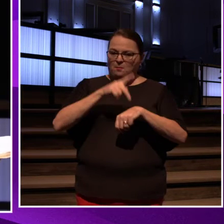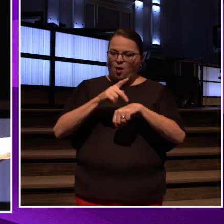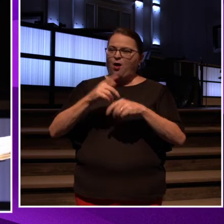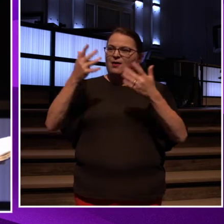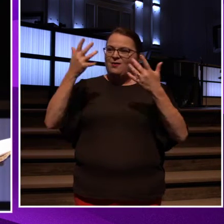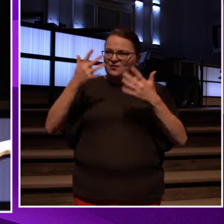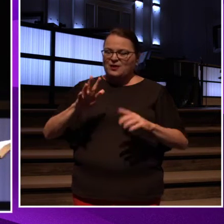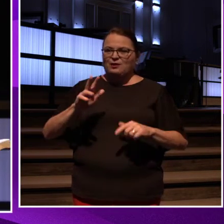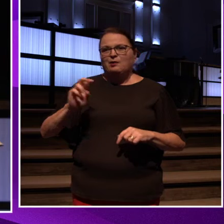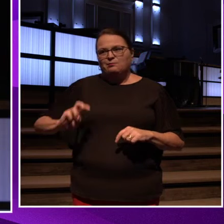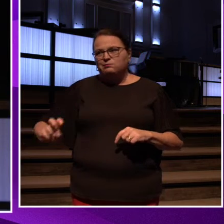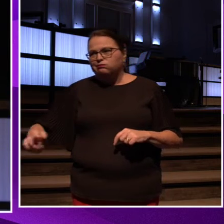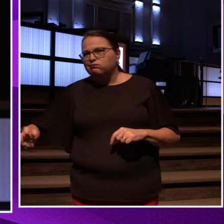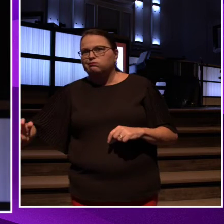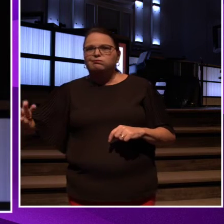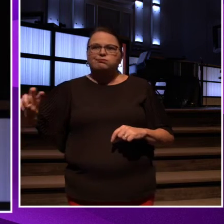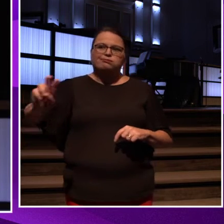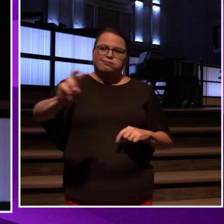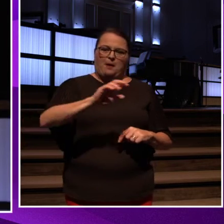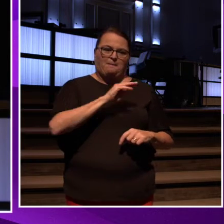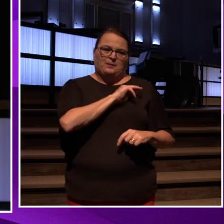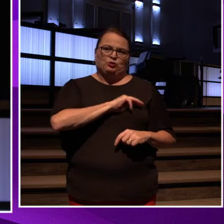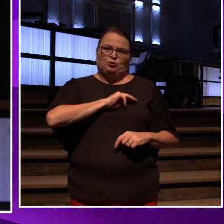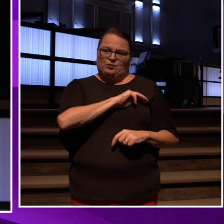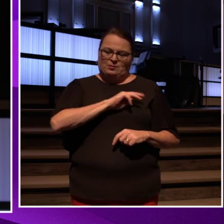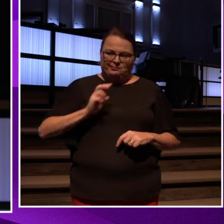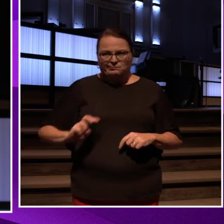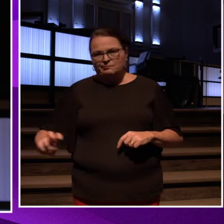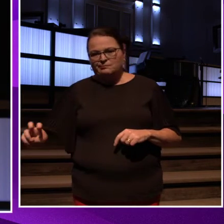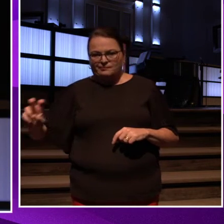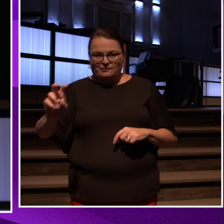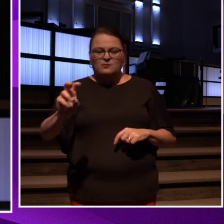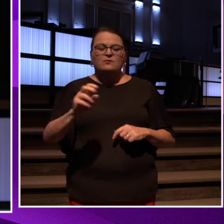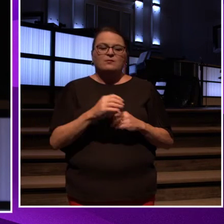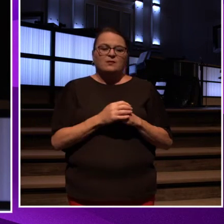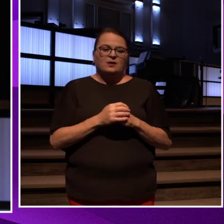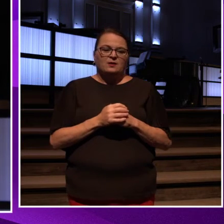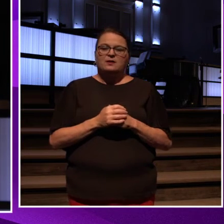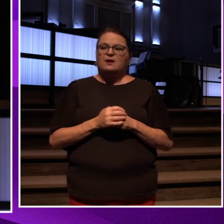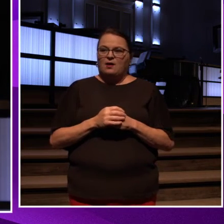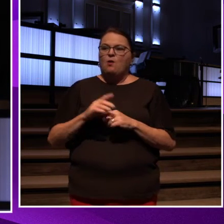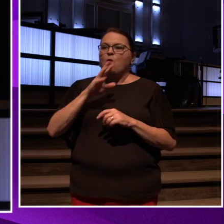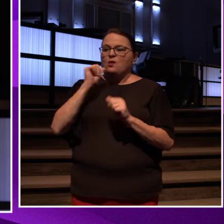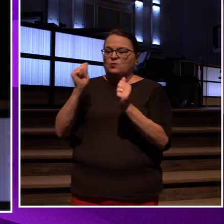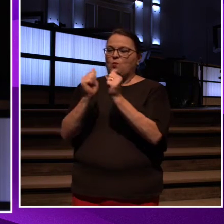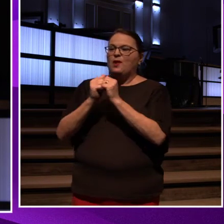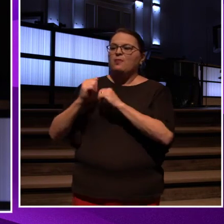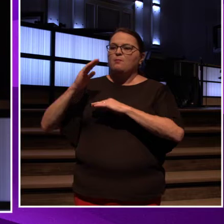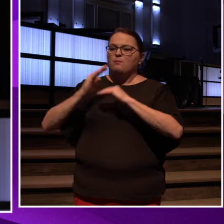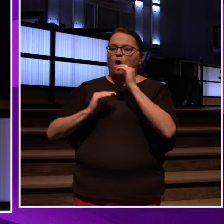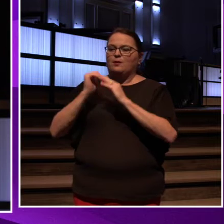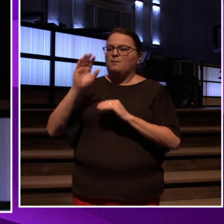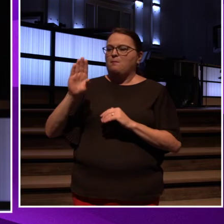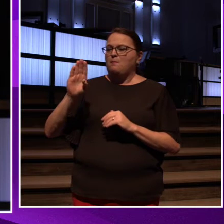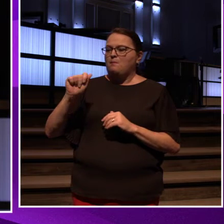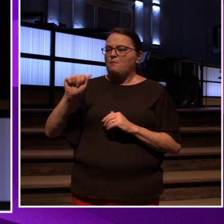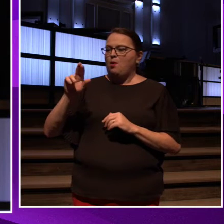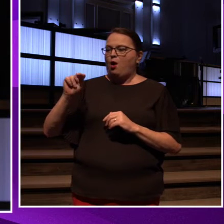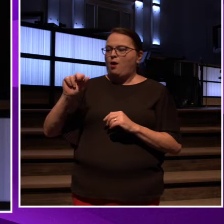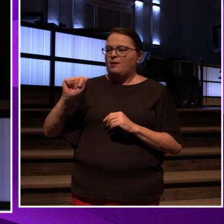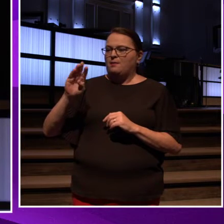journey. He had separated at that time from Barnabas. And now Paul had